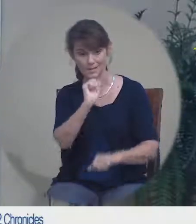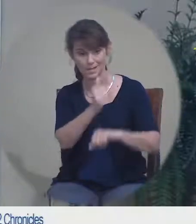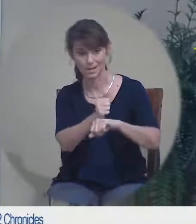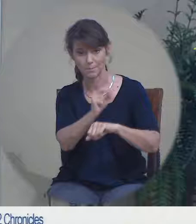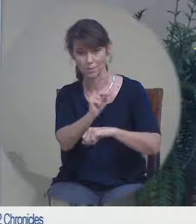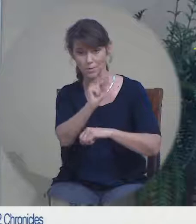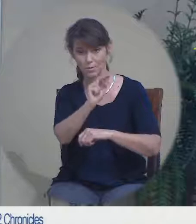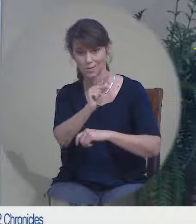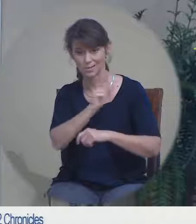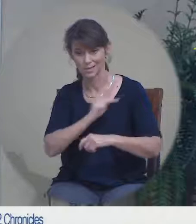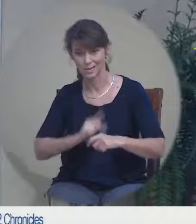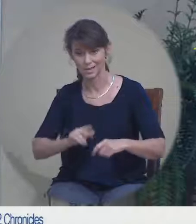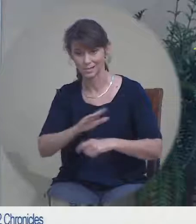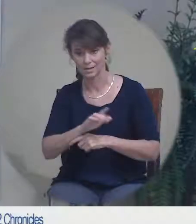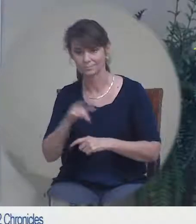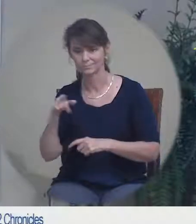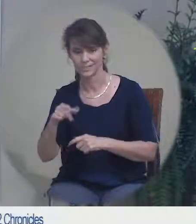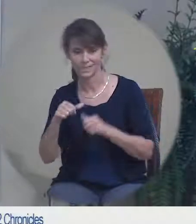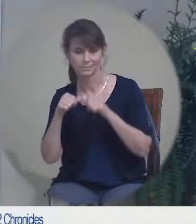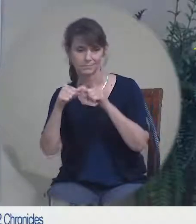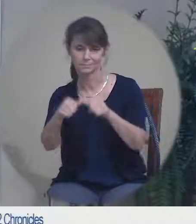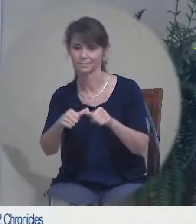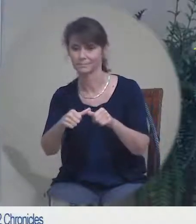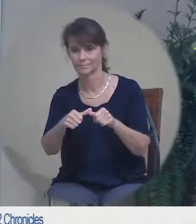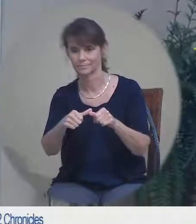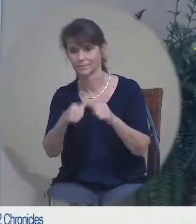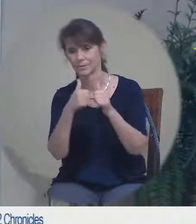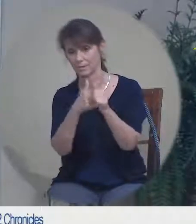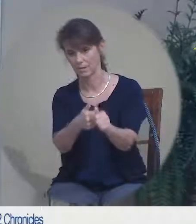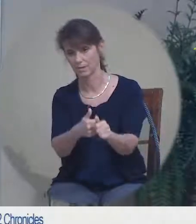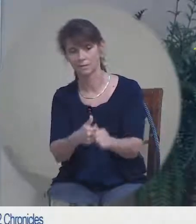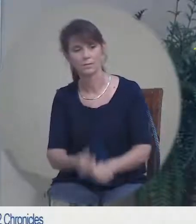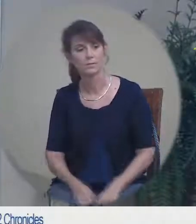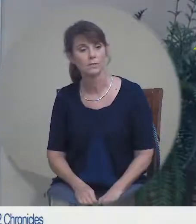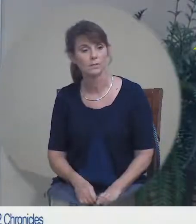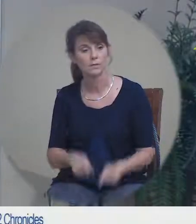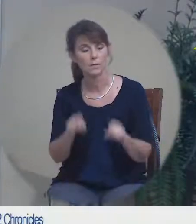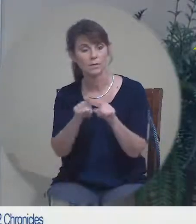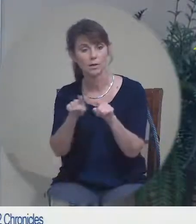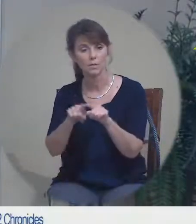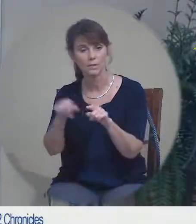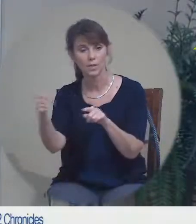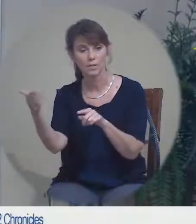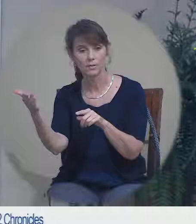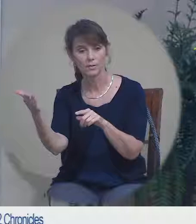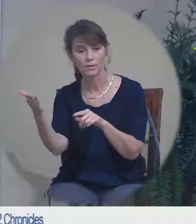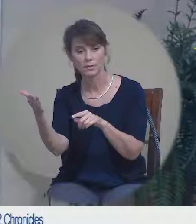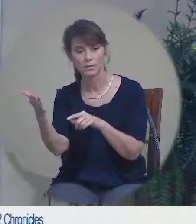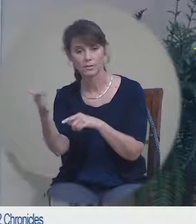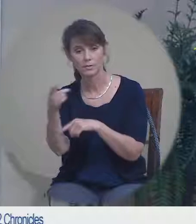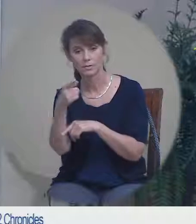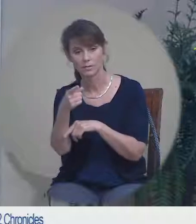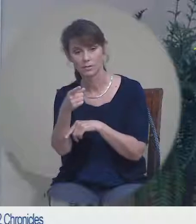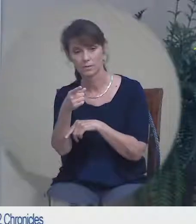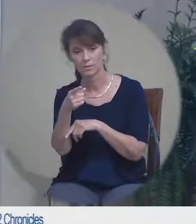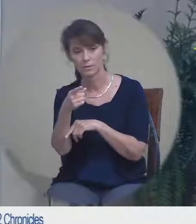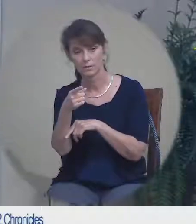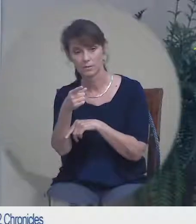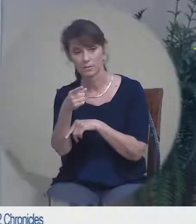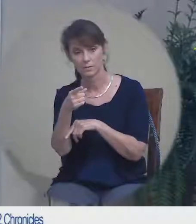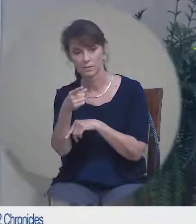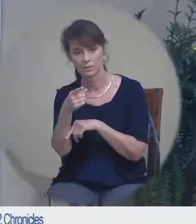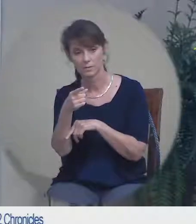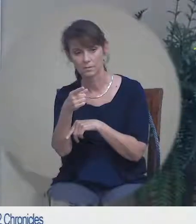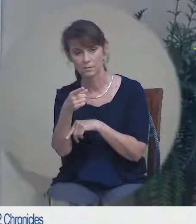that. What else is noted about it? When things went bad, he treated God, went before God, and God